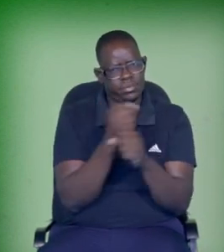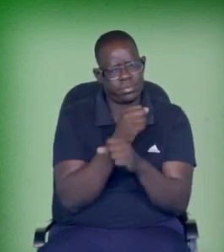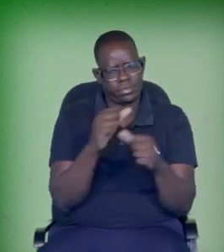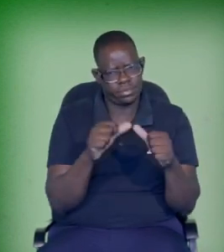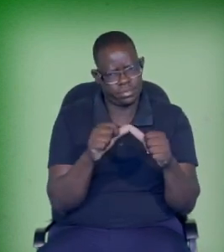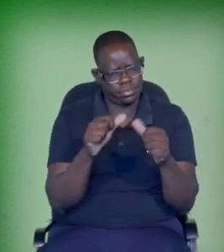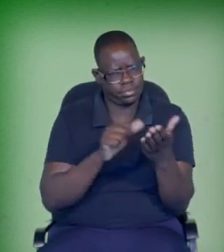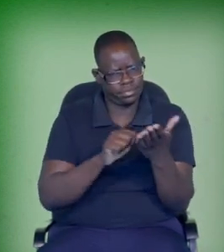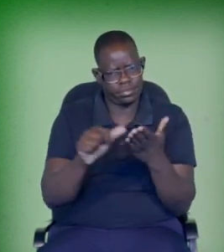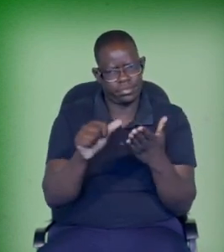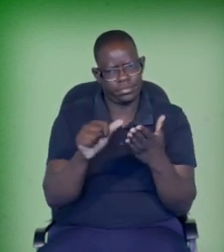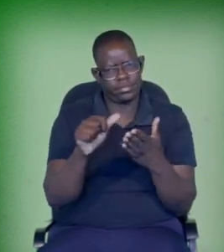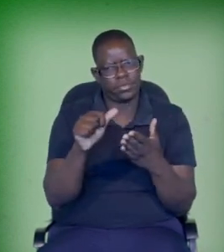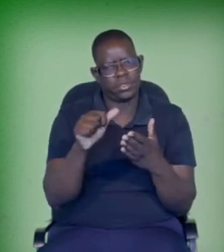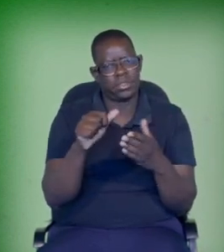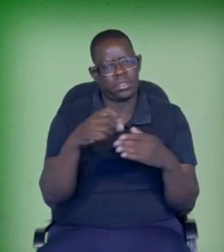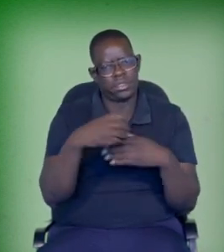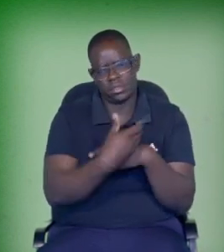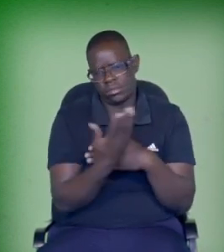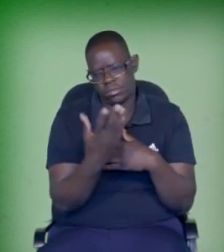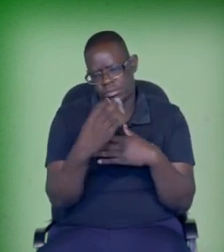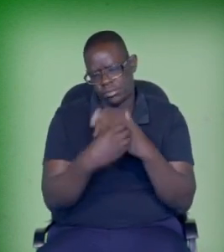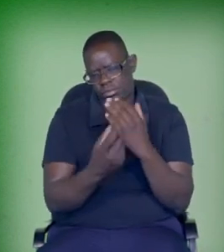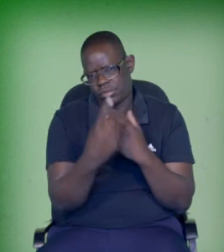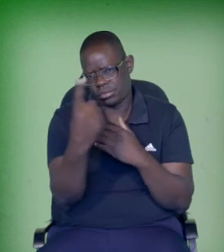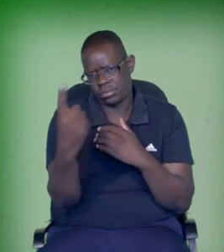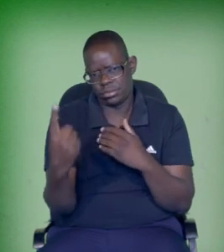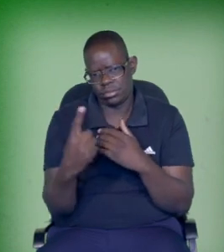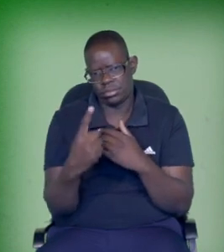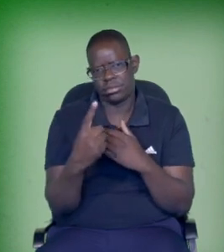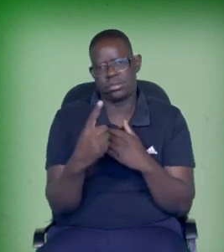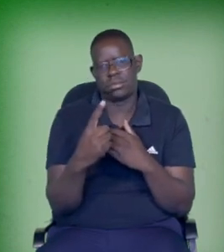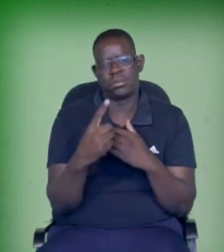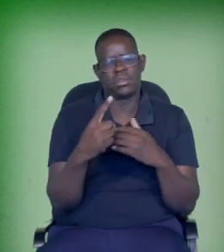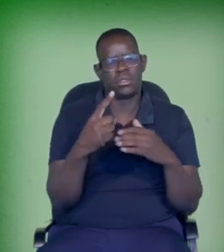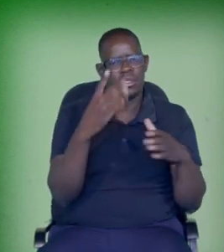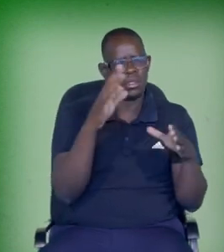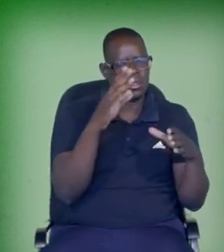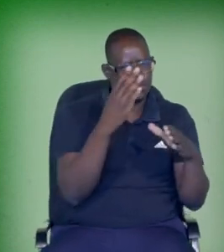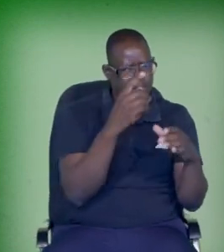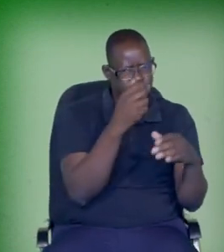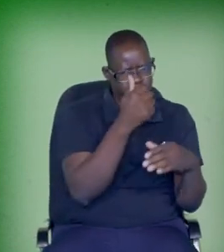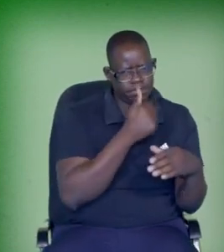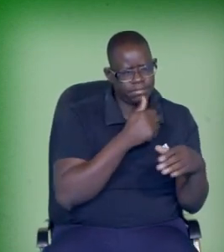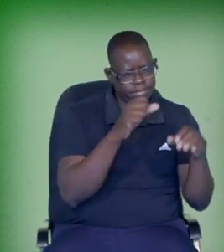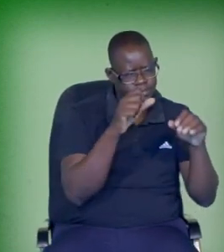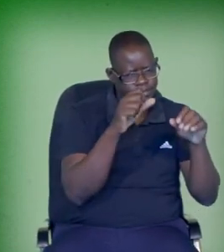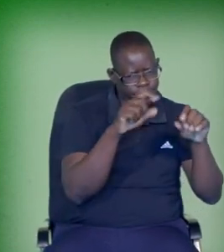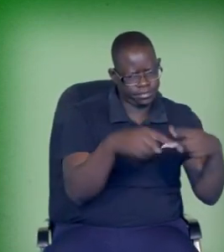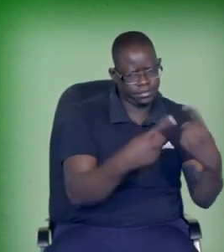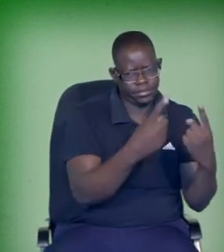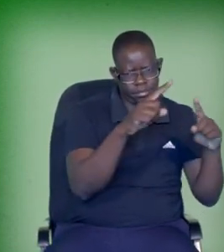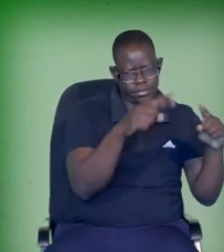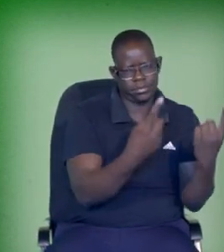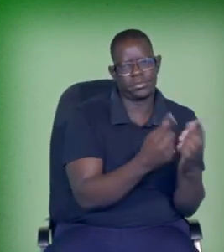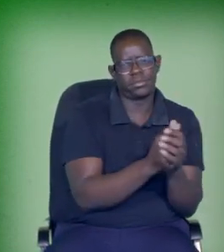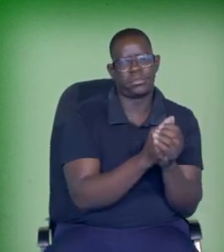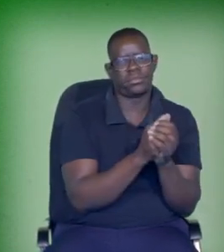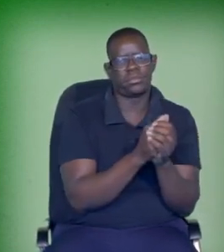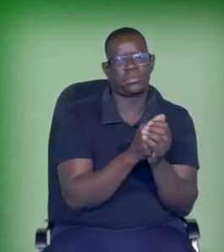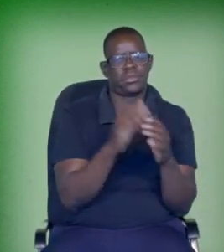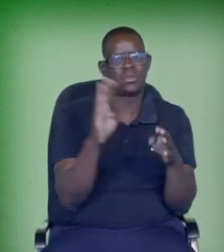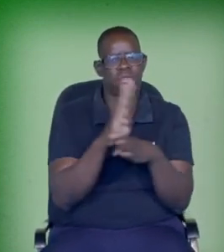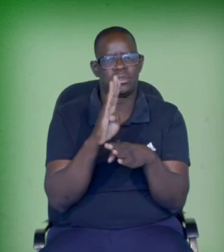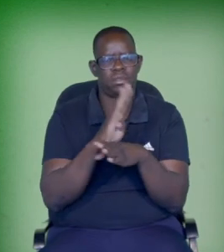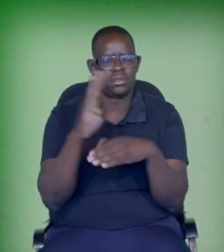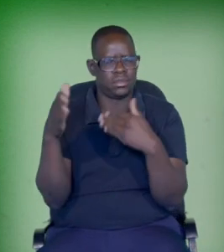its debts, the owner will lose everything, including your business assets and your own possessions. There is a lack of capital